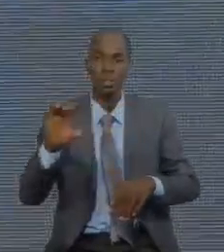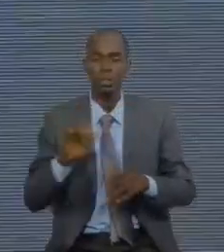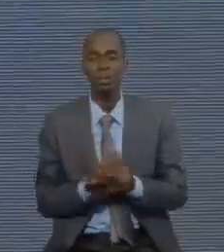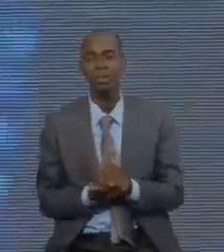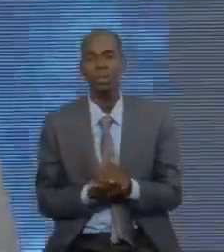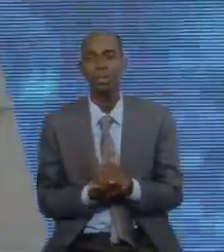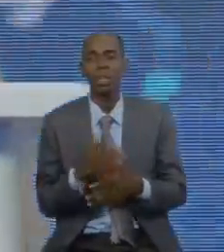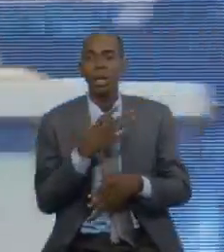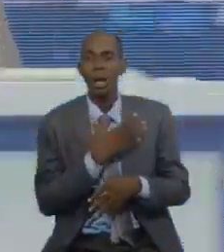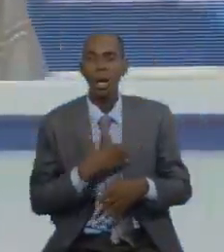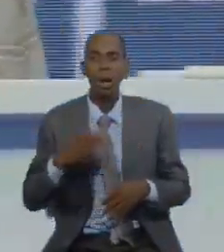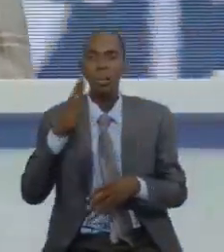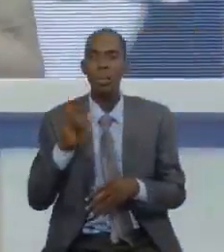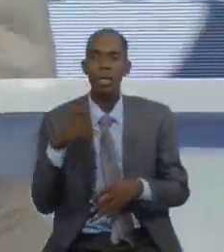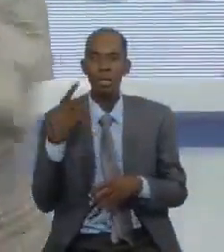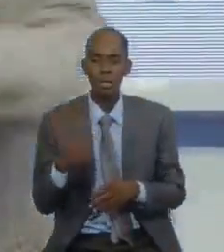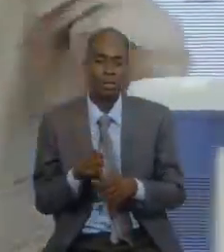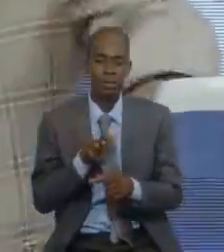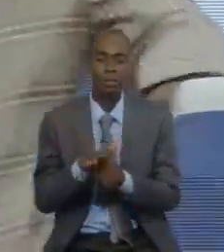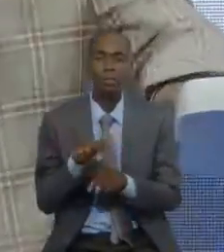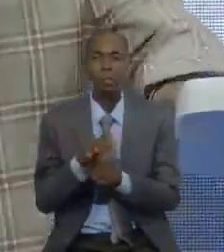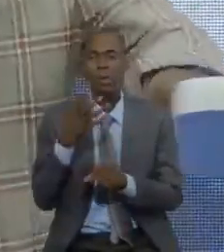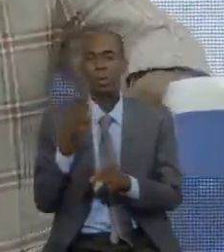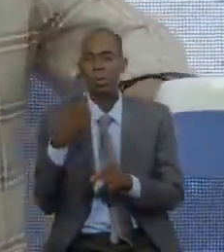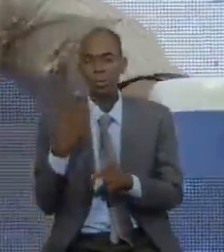and by the fulfillment of the demand of the